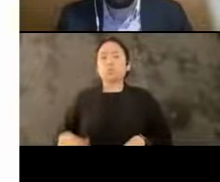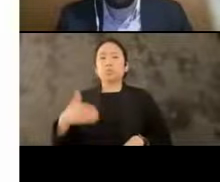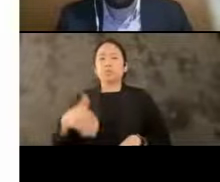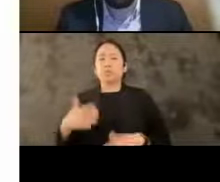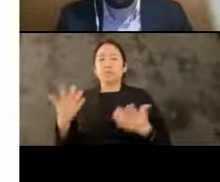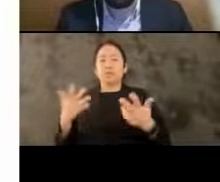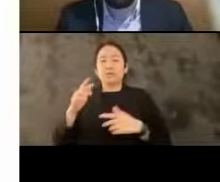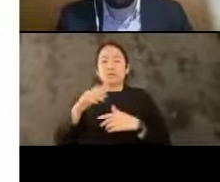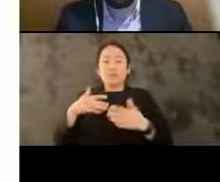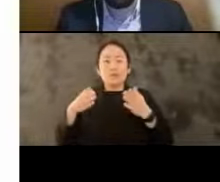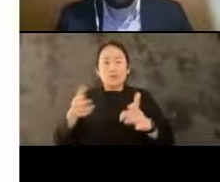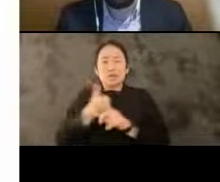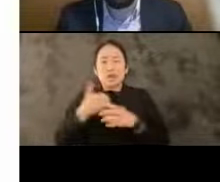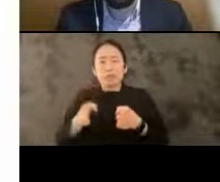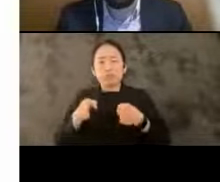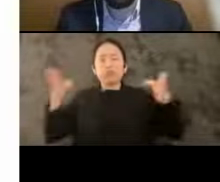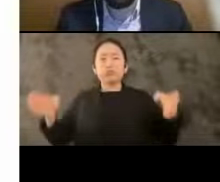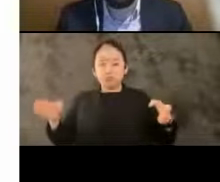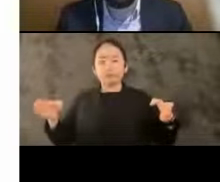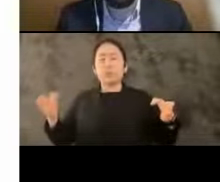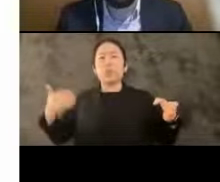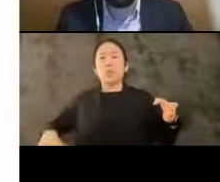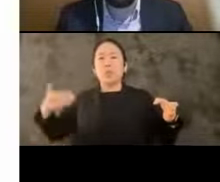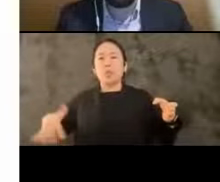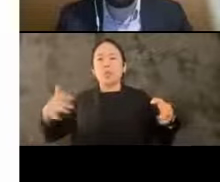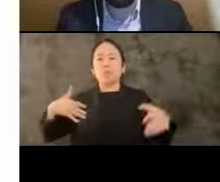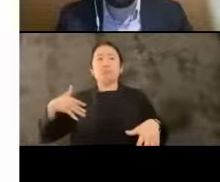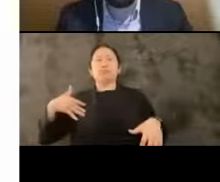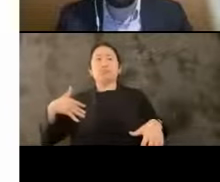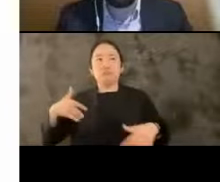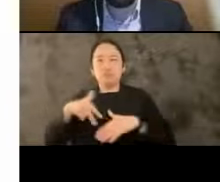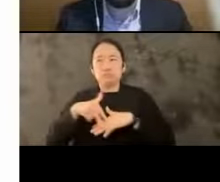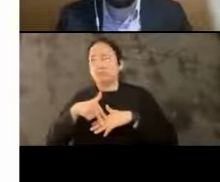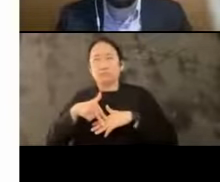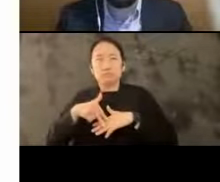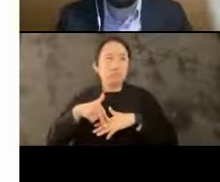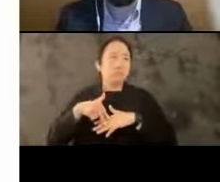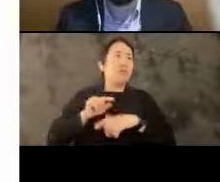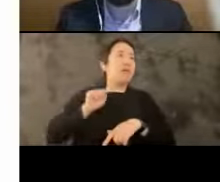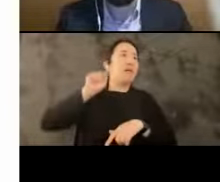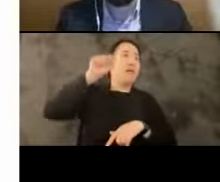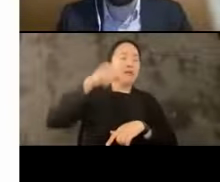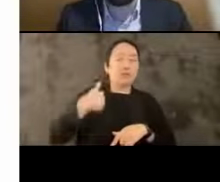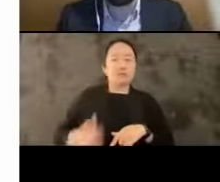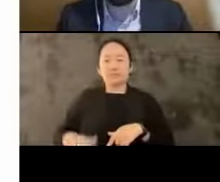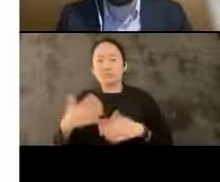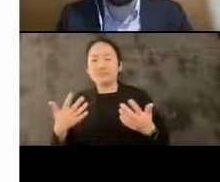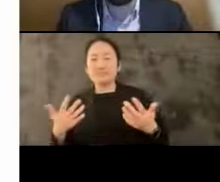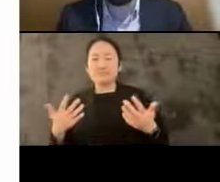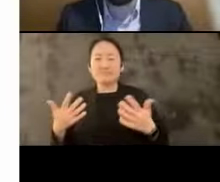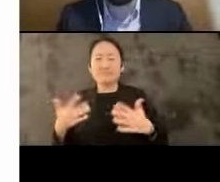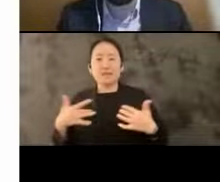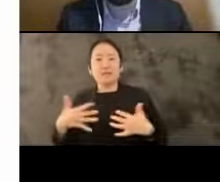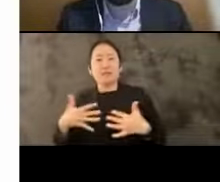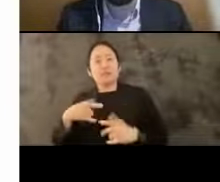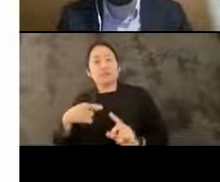streets. And for some people that can be intimidating, just the thought of having to get to that station. So I think in some cases